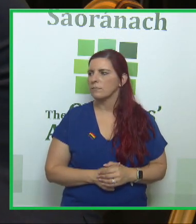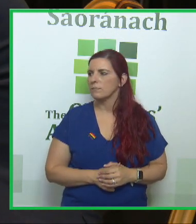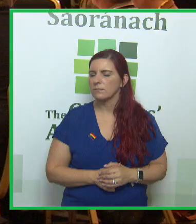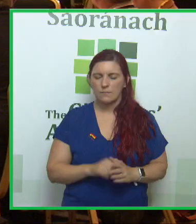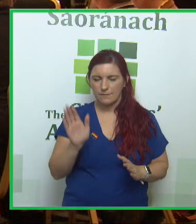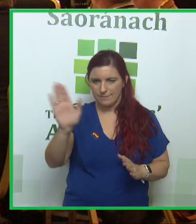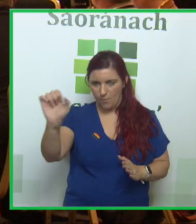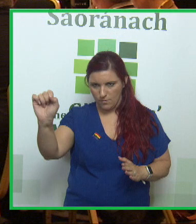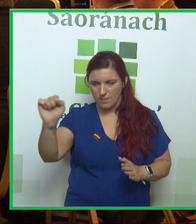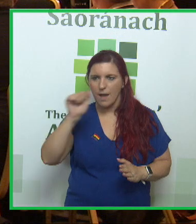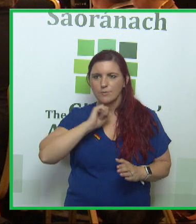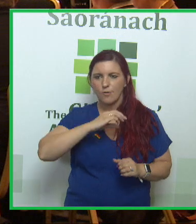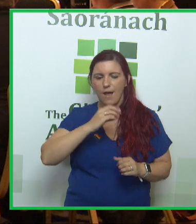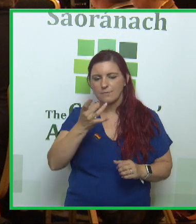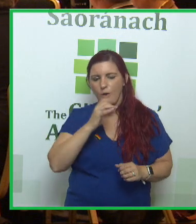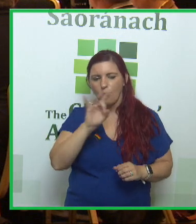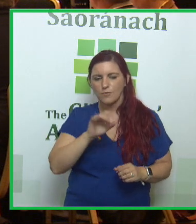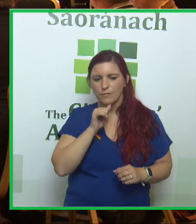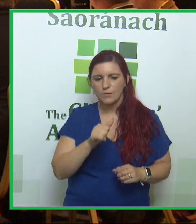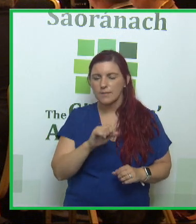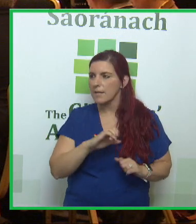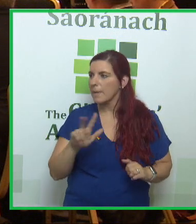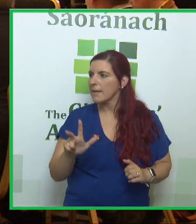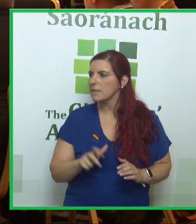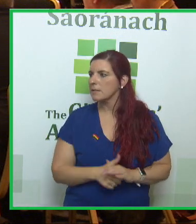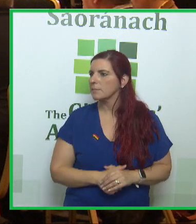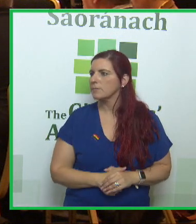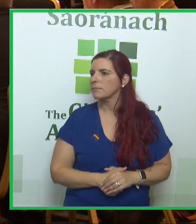No problem. Yeah. I know you're anxious to go. 1 second. Table 8, please.